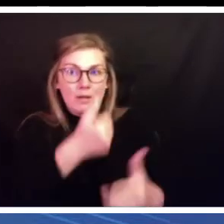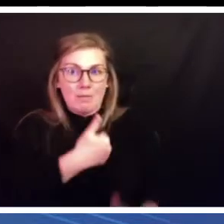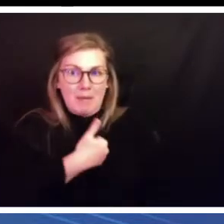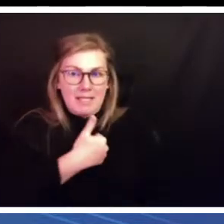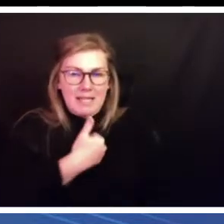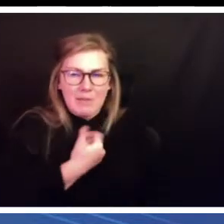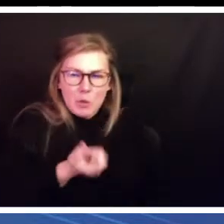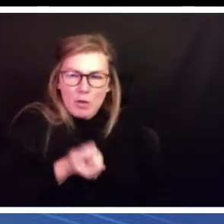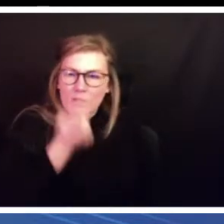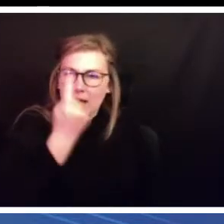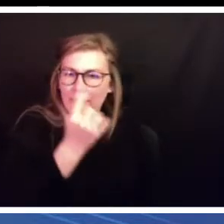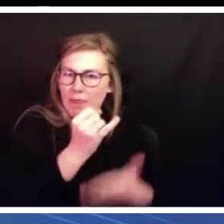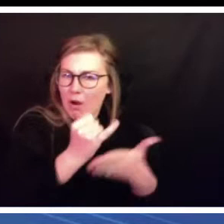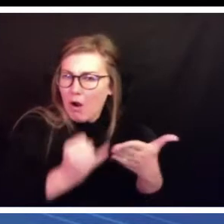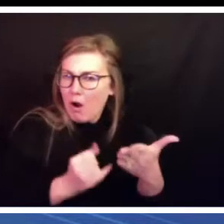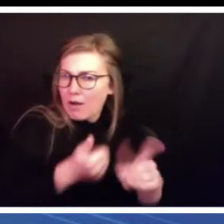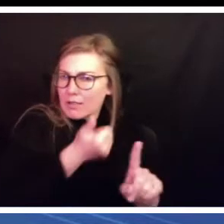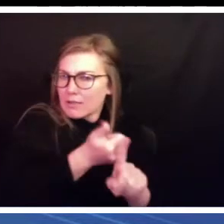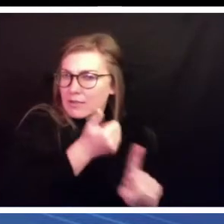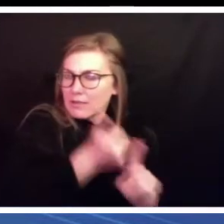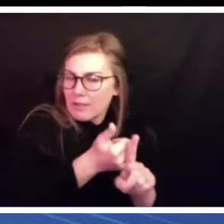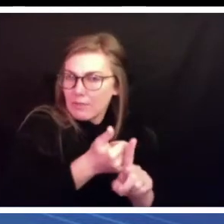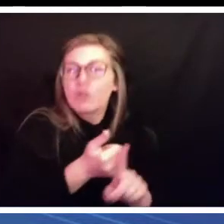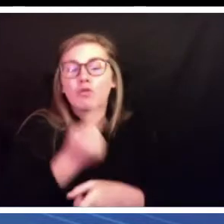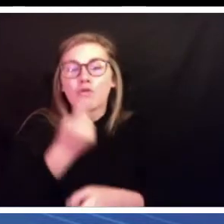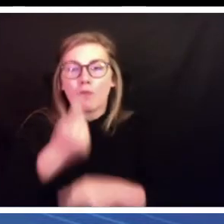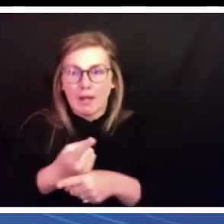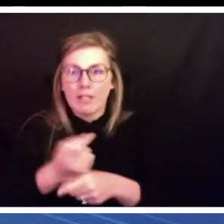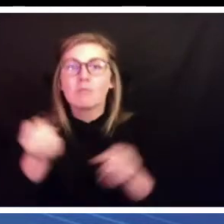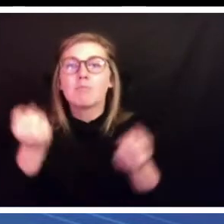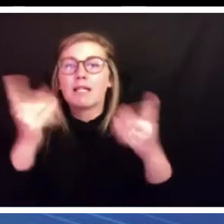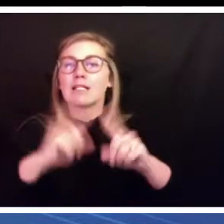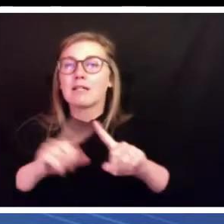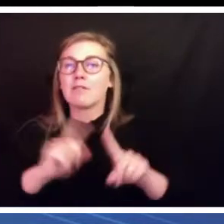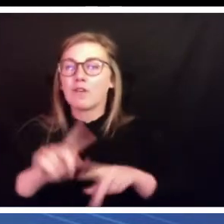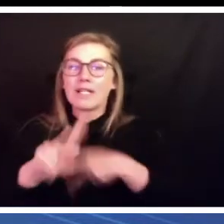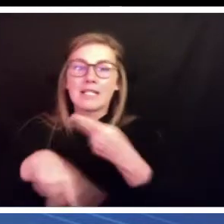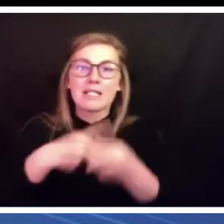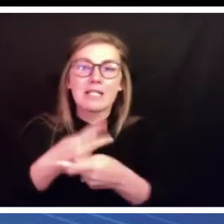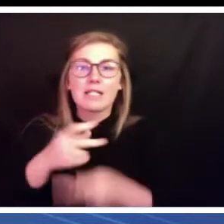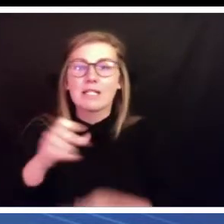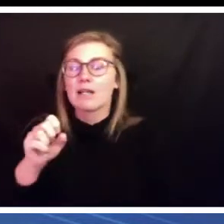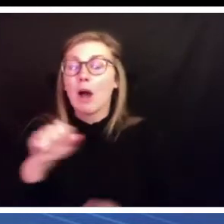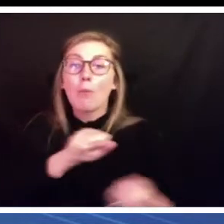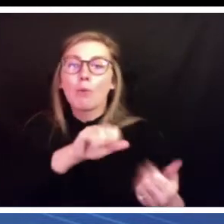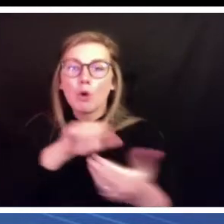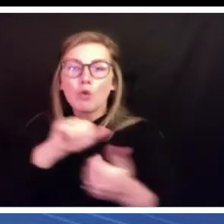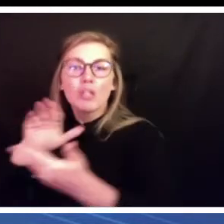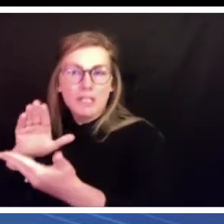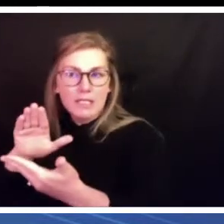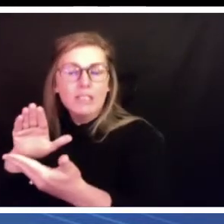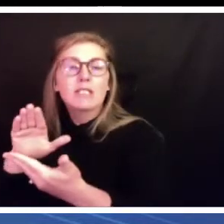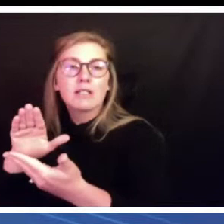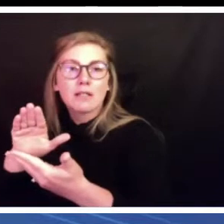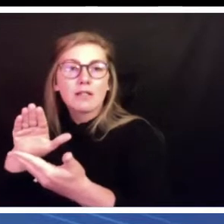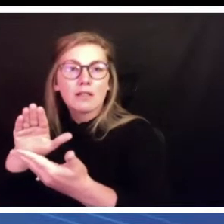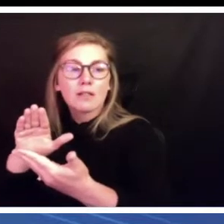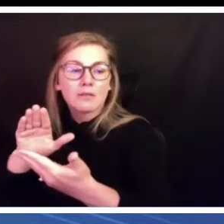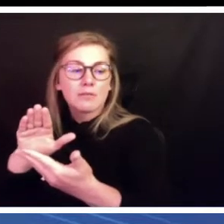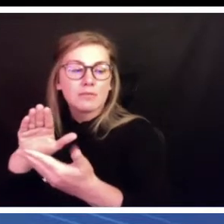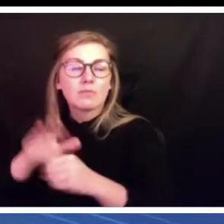like you mentioned, Michelle, certainly different styles, but anything, anything that was consistent that I saw across it, as far as